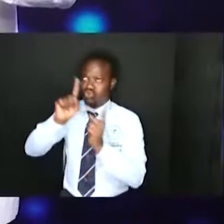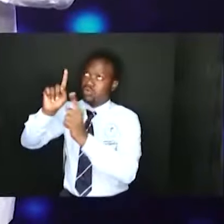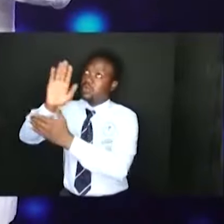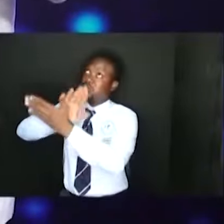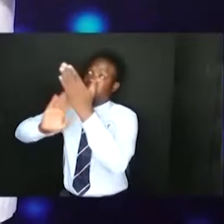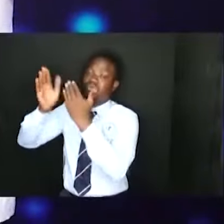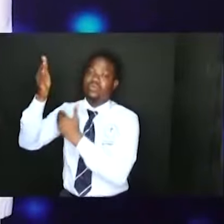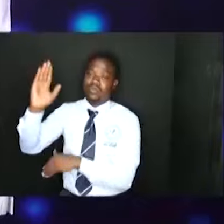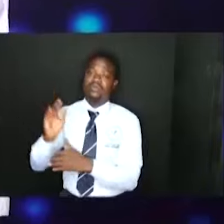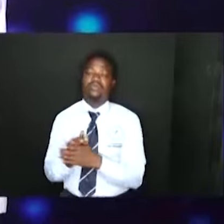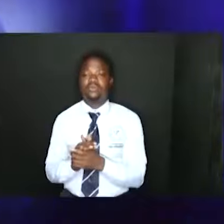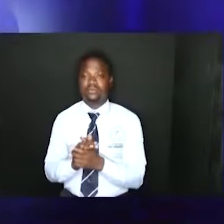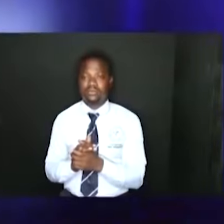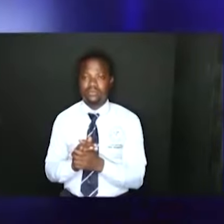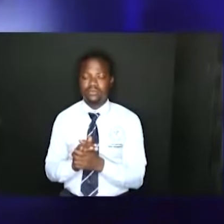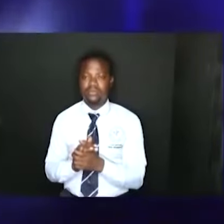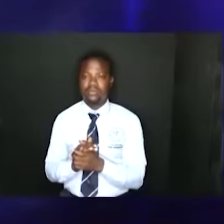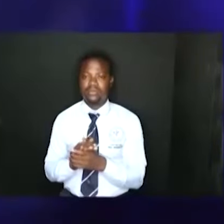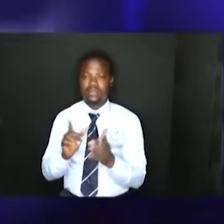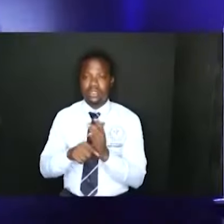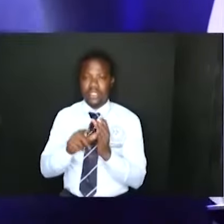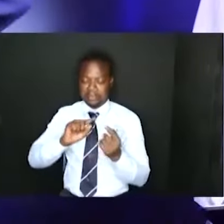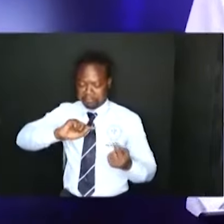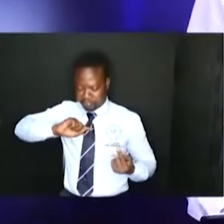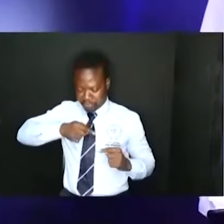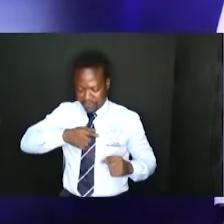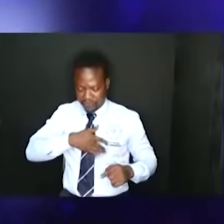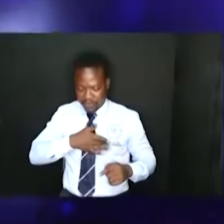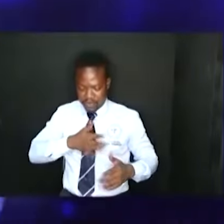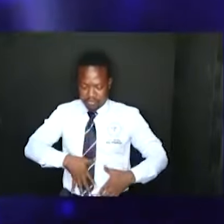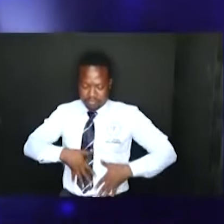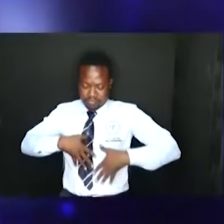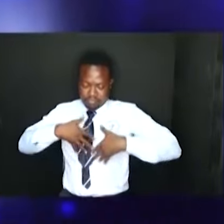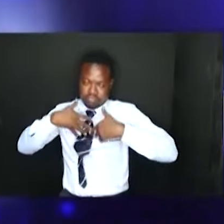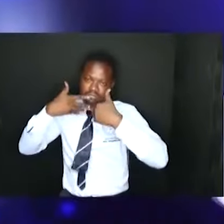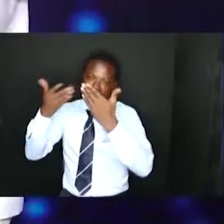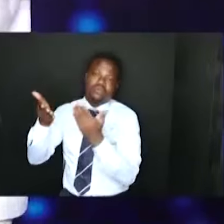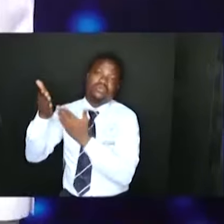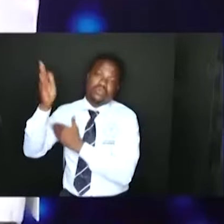And let us pour our bitter feeling before